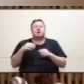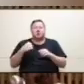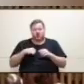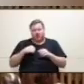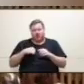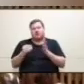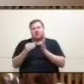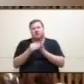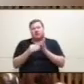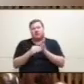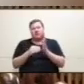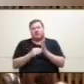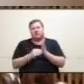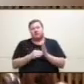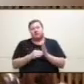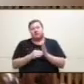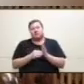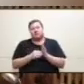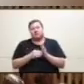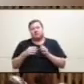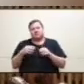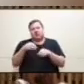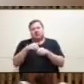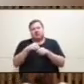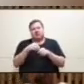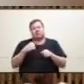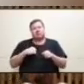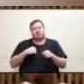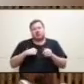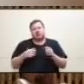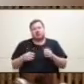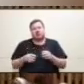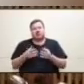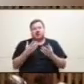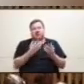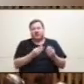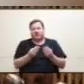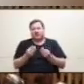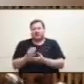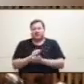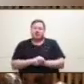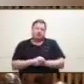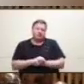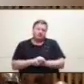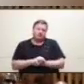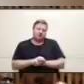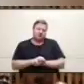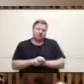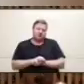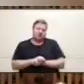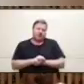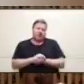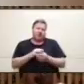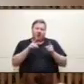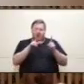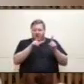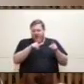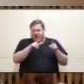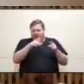built under Mahike local municipality. The other money on part of the 17 million